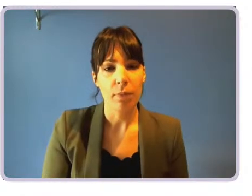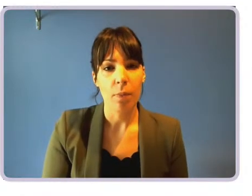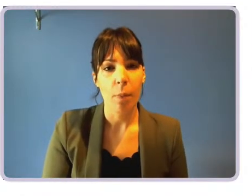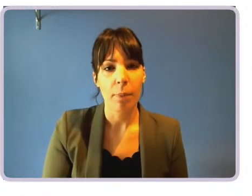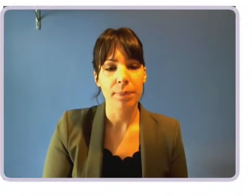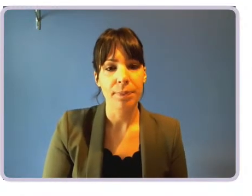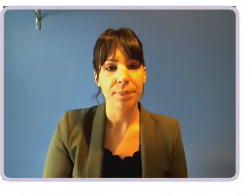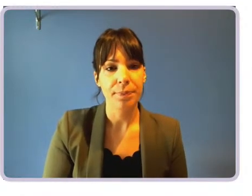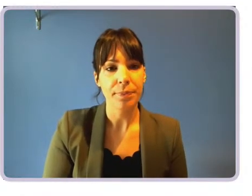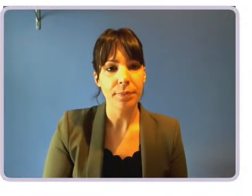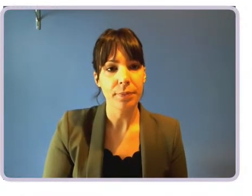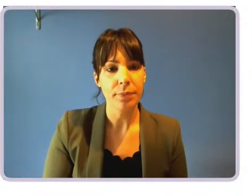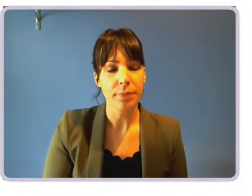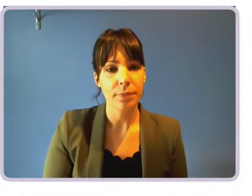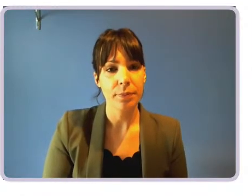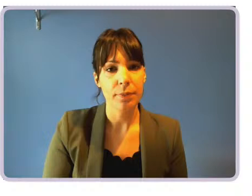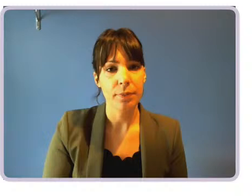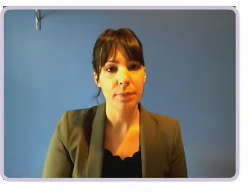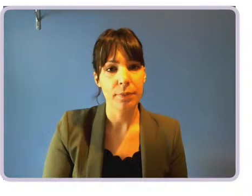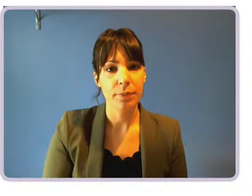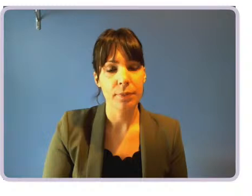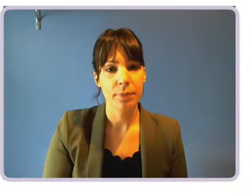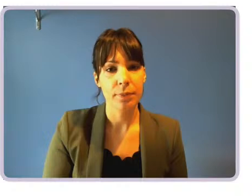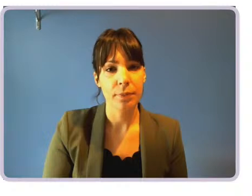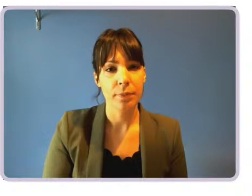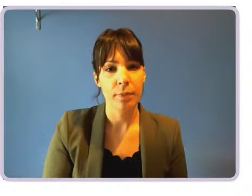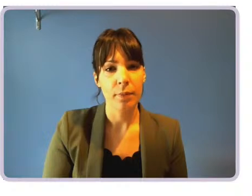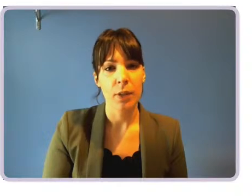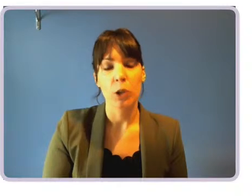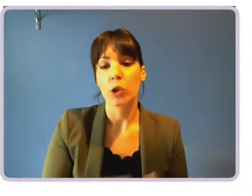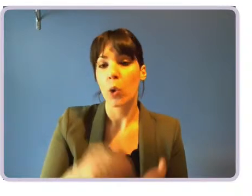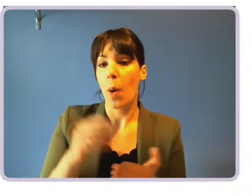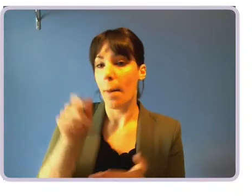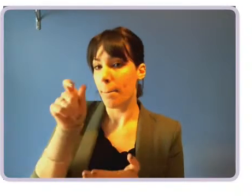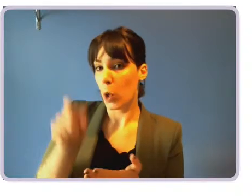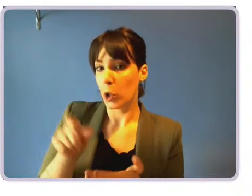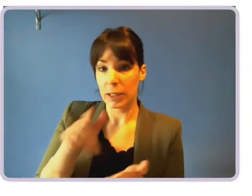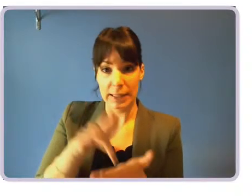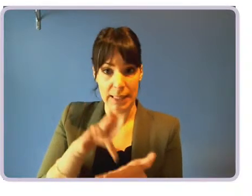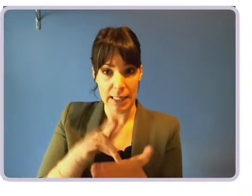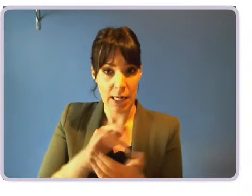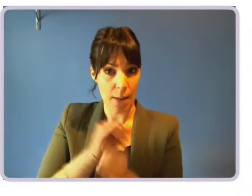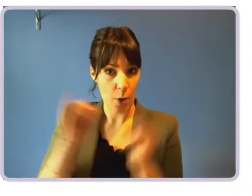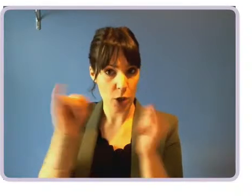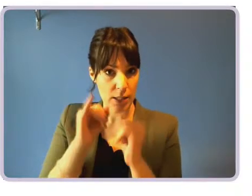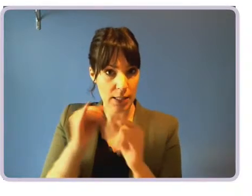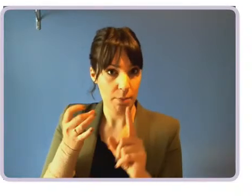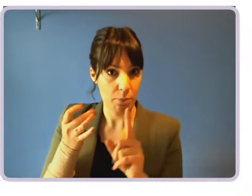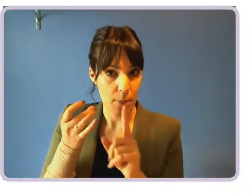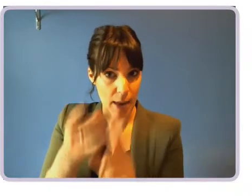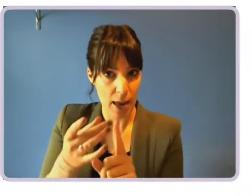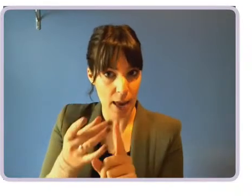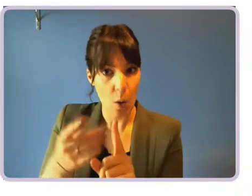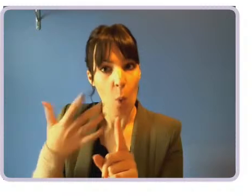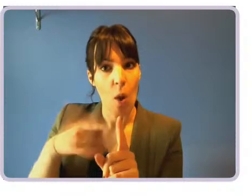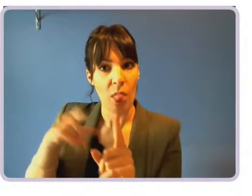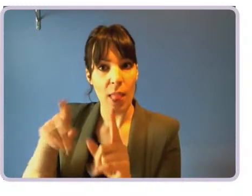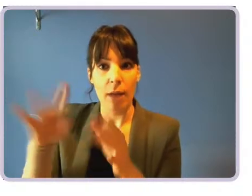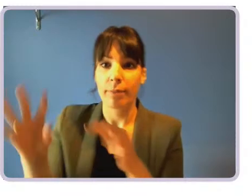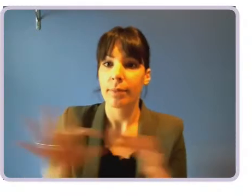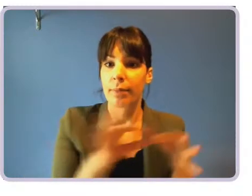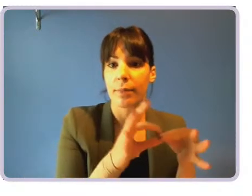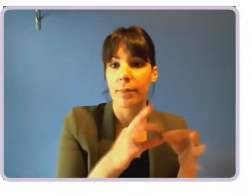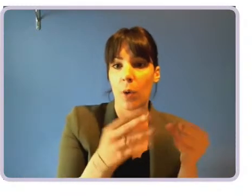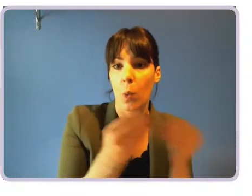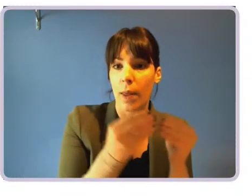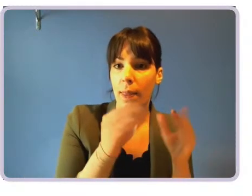Now, we wanted to combine person-centered emergency preparedness and this peer support program, this model and this very effective